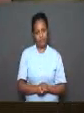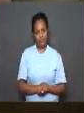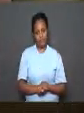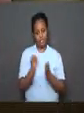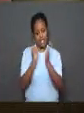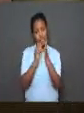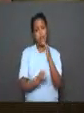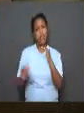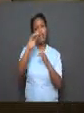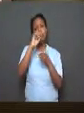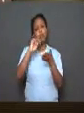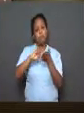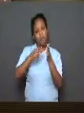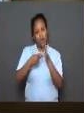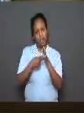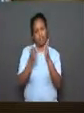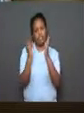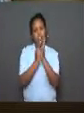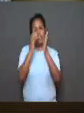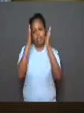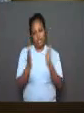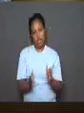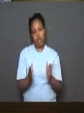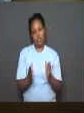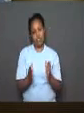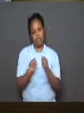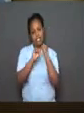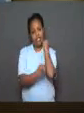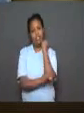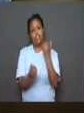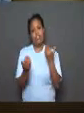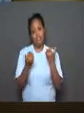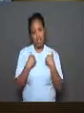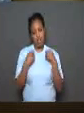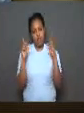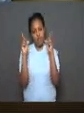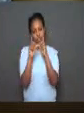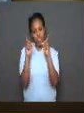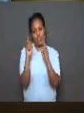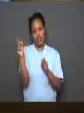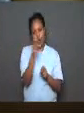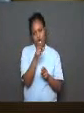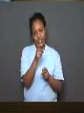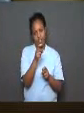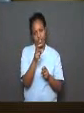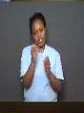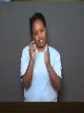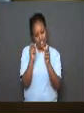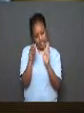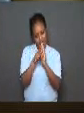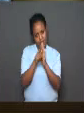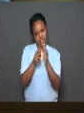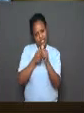Rule of law means that there is a legally established and fair procedure